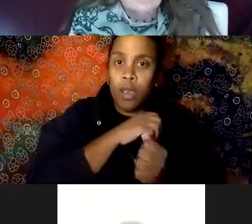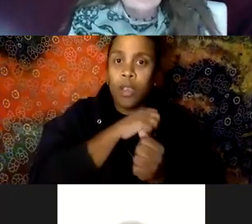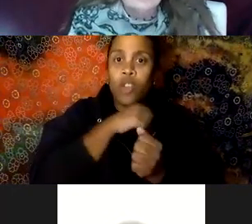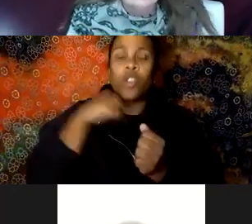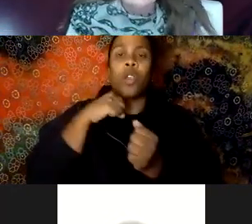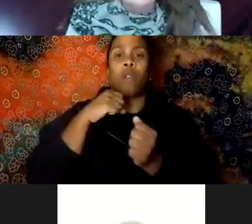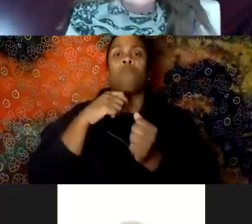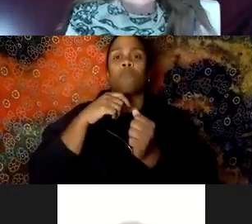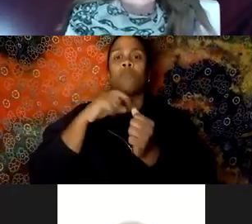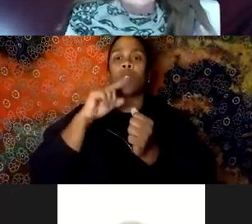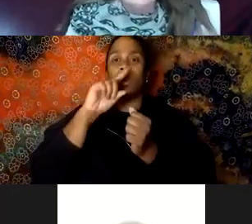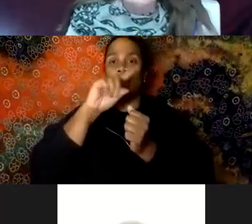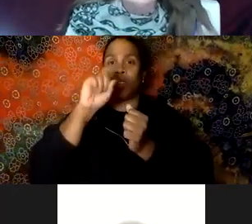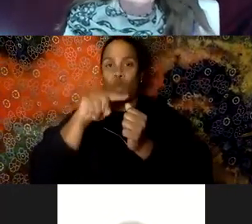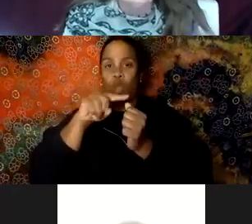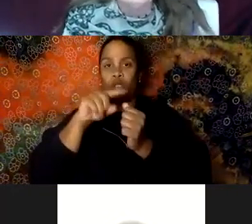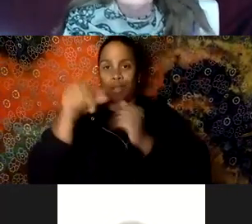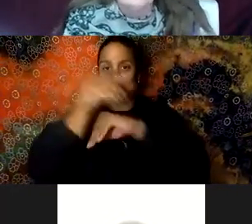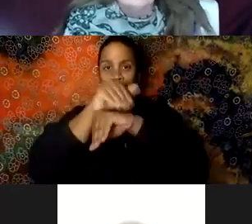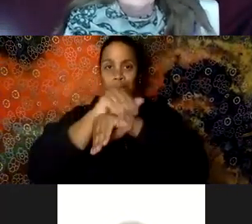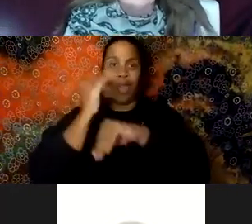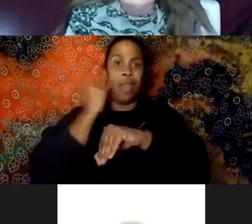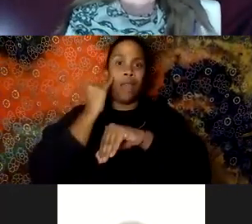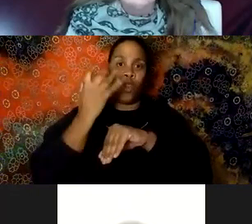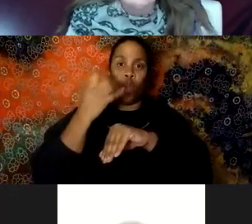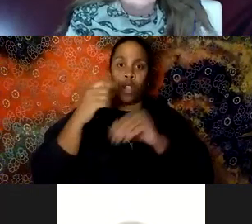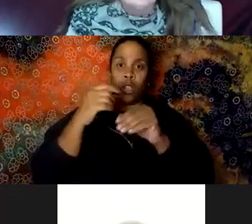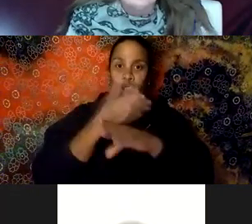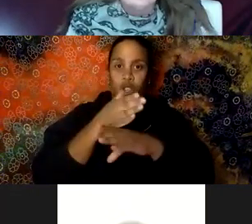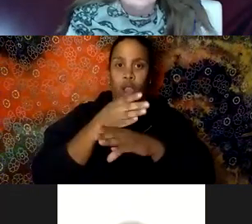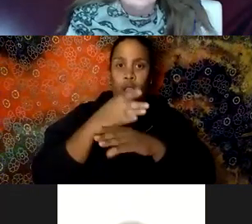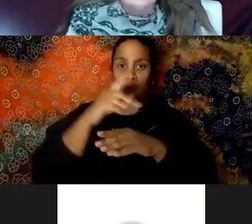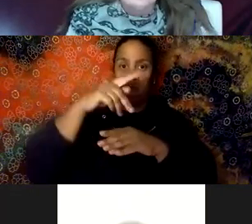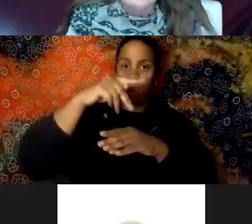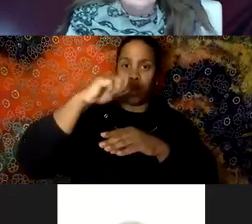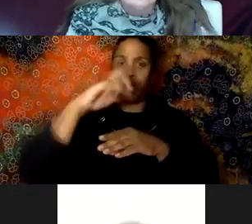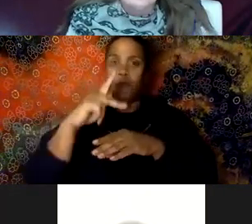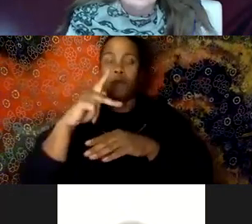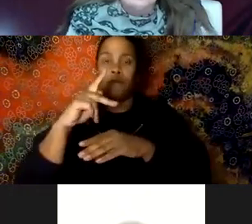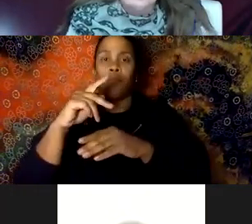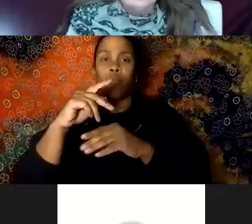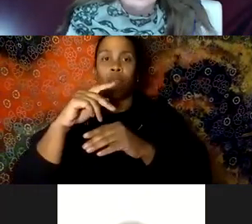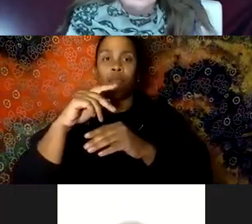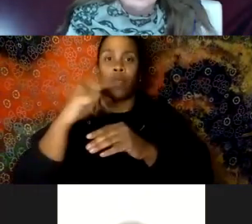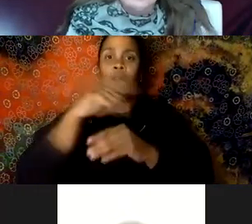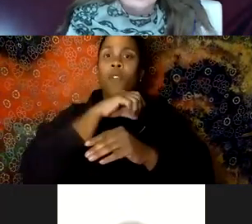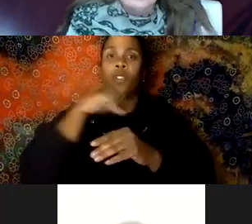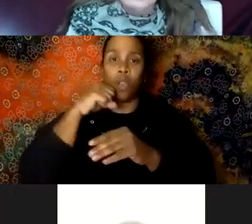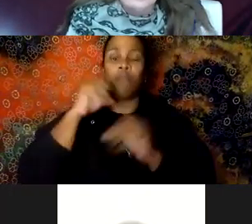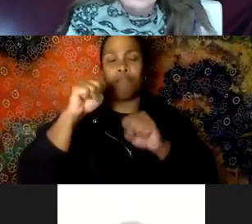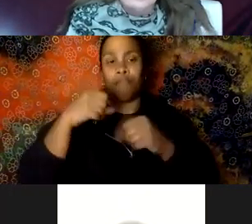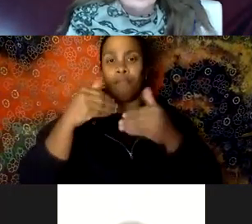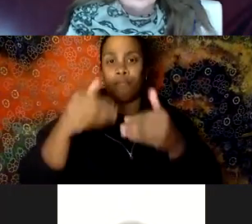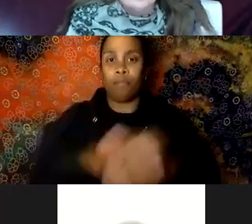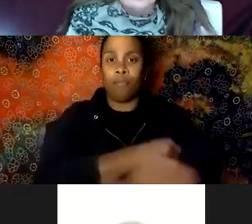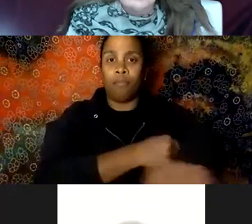answering your questions tonight. And if you'd like to share a tip specifically for Sharon to help support her and all of us to continue to do this, that would be